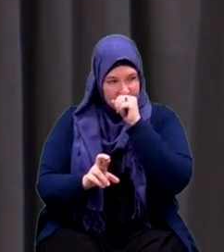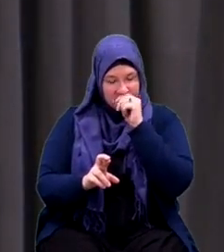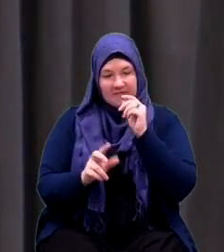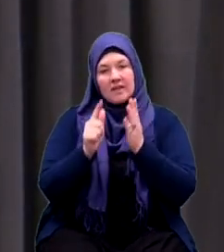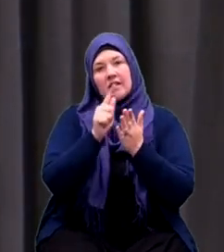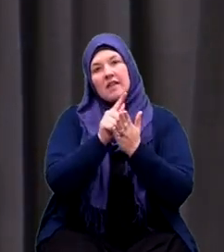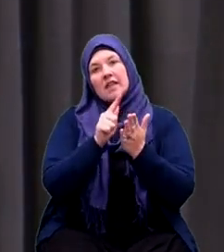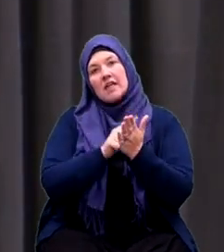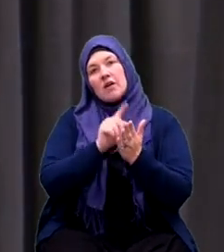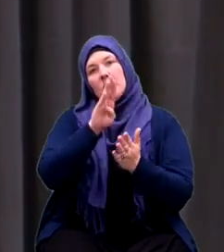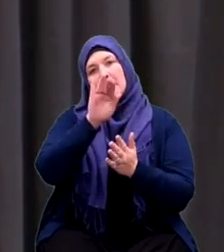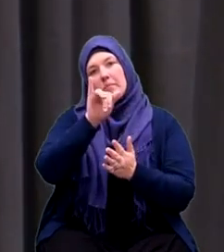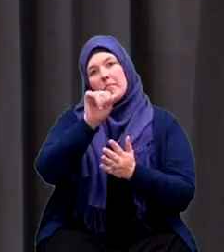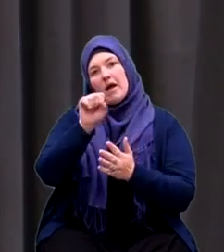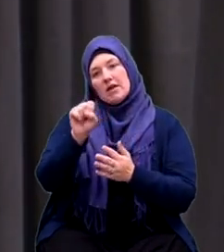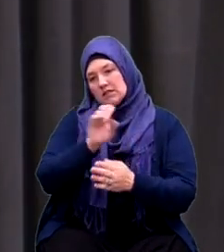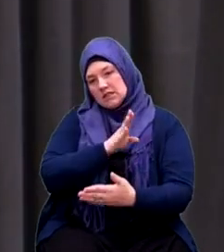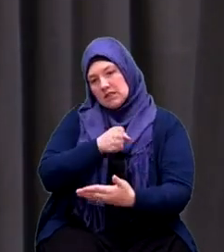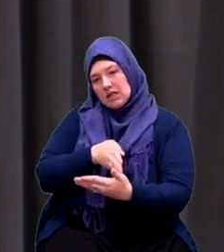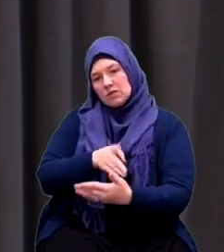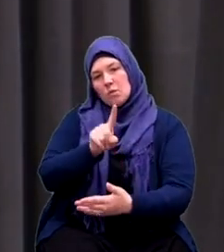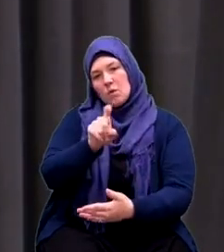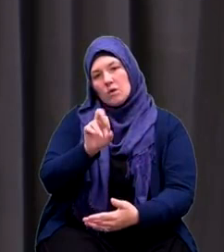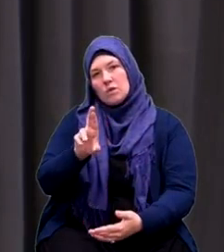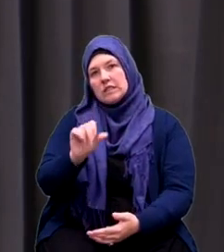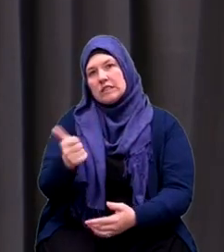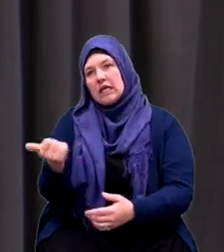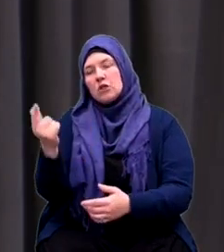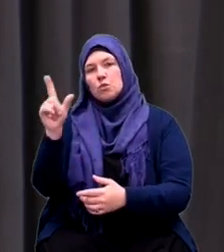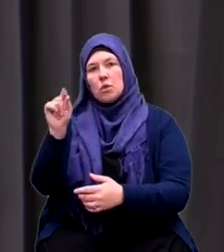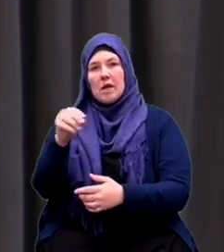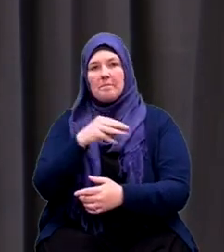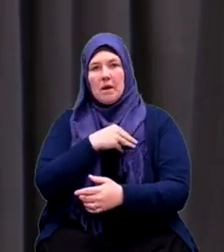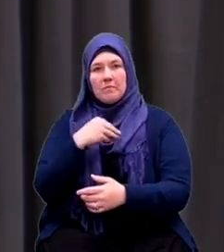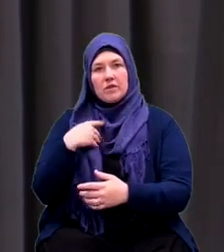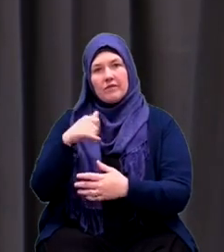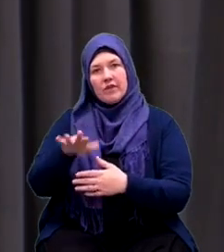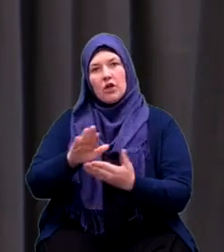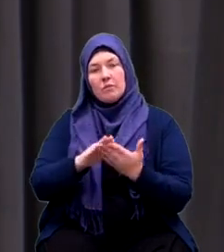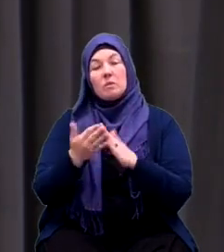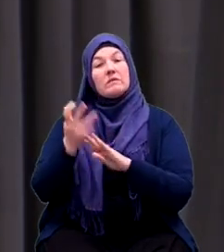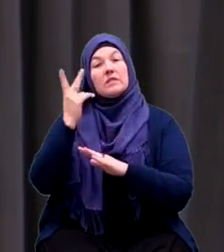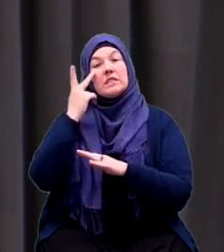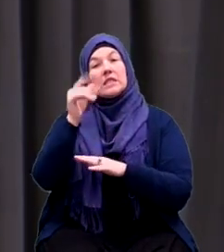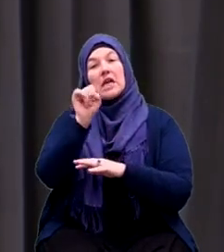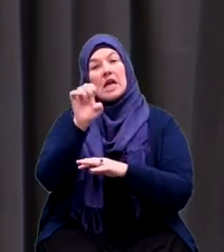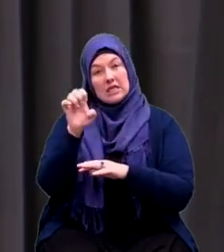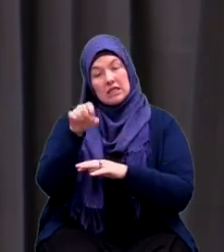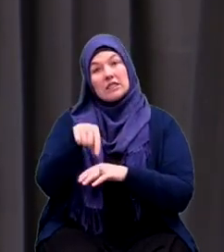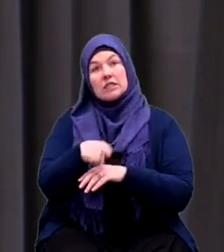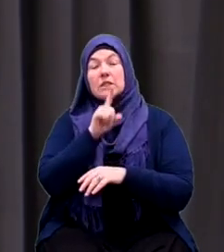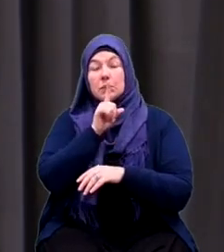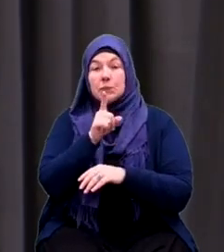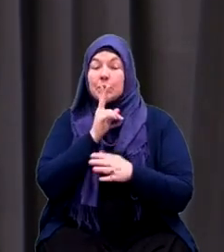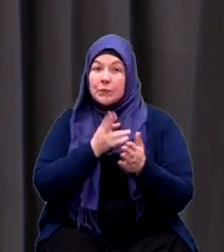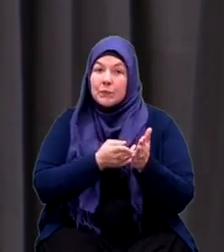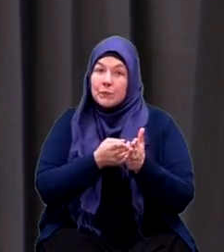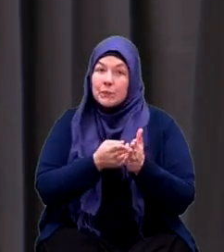legal biases against 1 or 10 or 20 of their members. And we have seen cases that this is